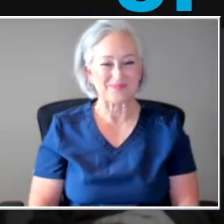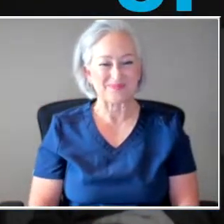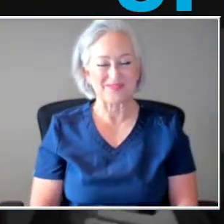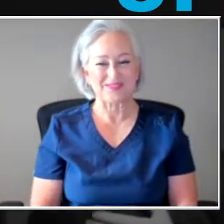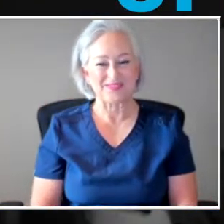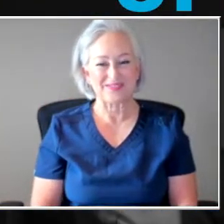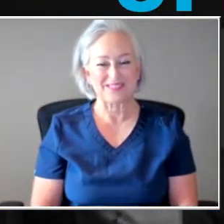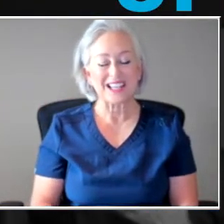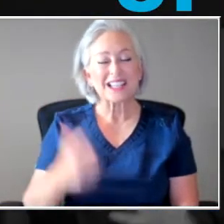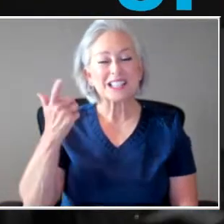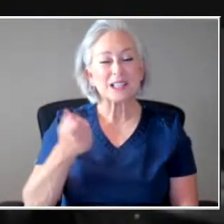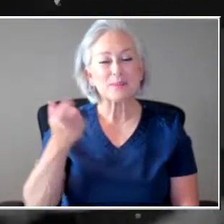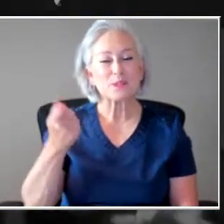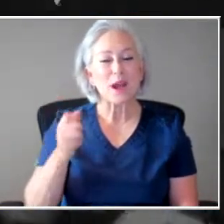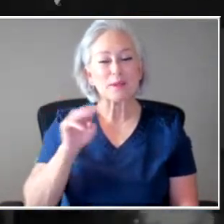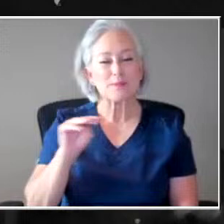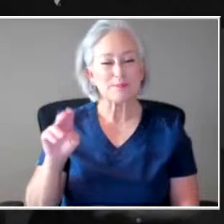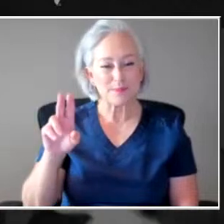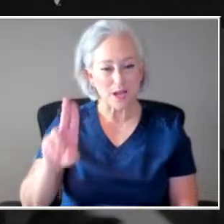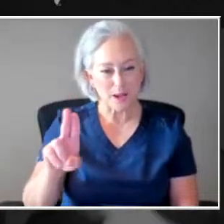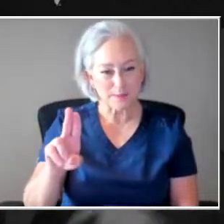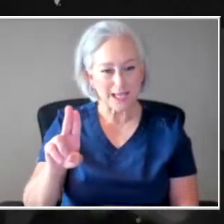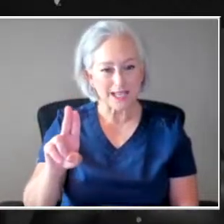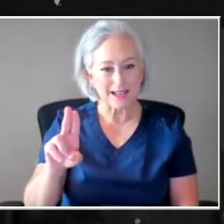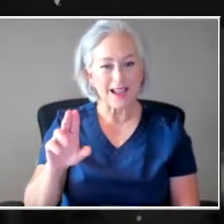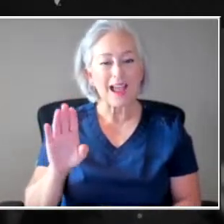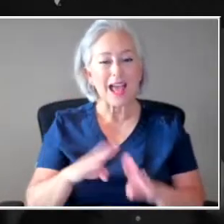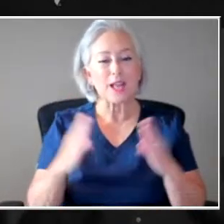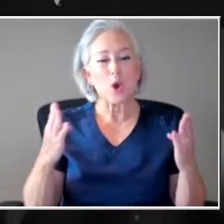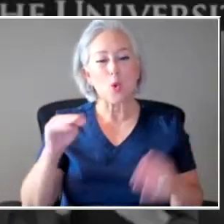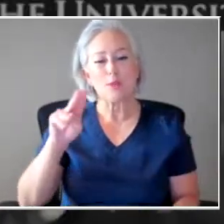Subscribe to our Morning Medical Update and Open Mics